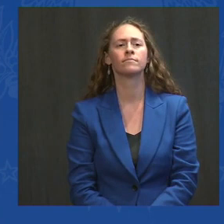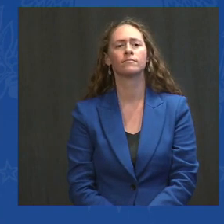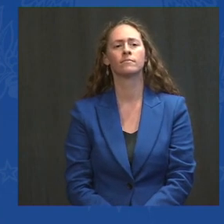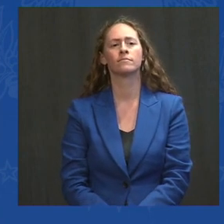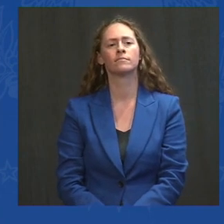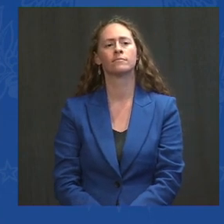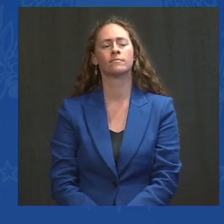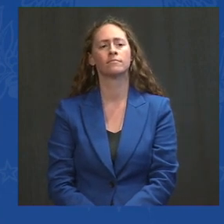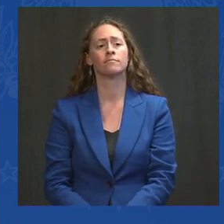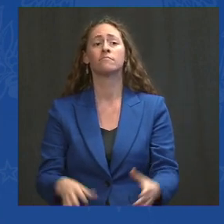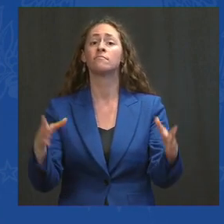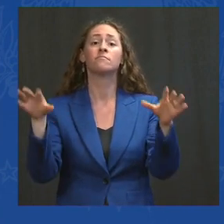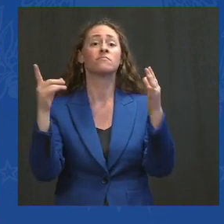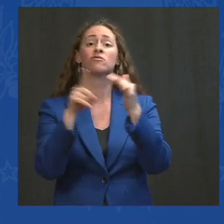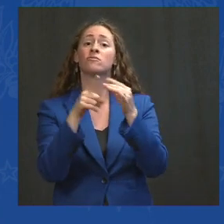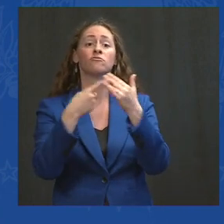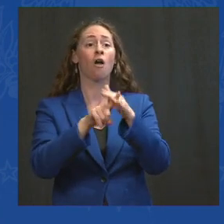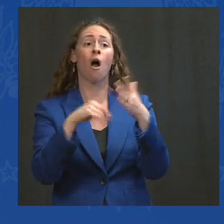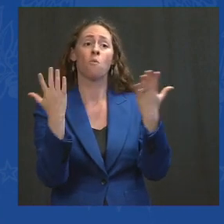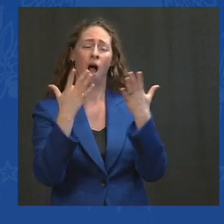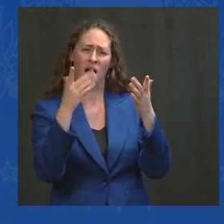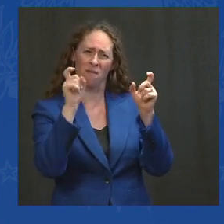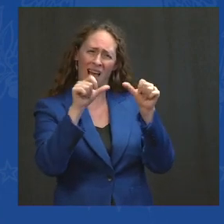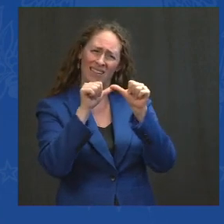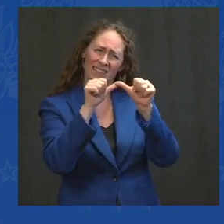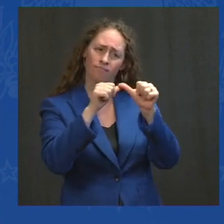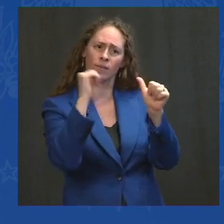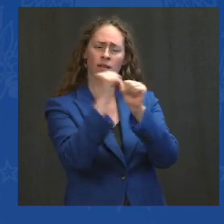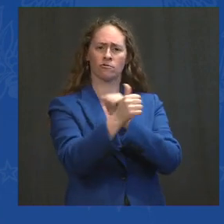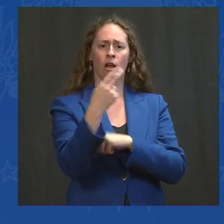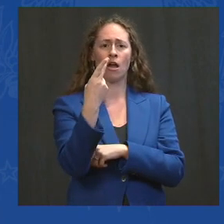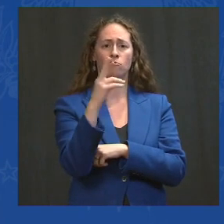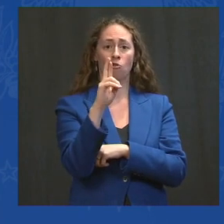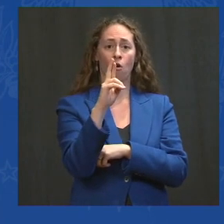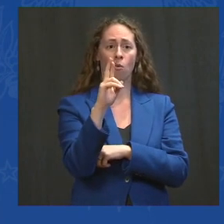continuing the fight to pass H.R. 1, the For the People Act.